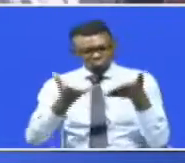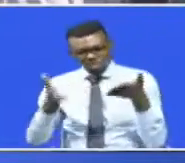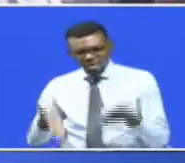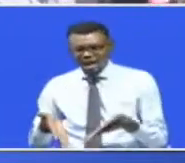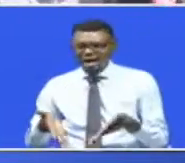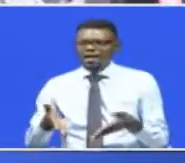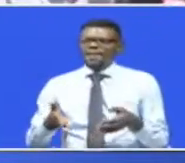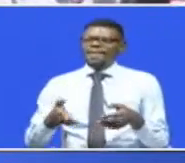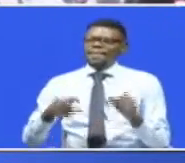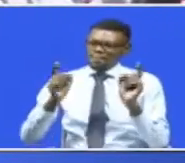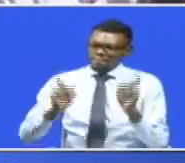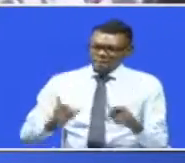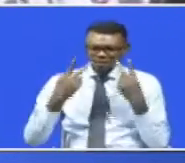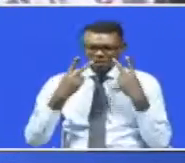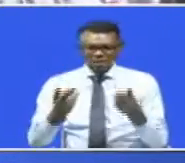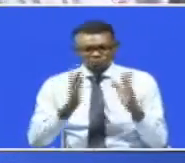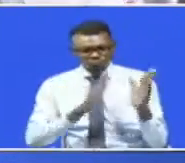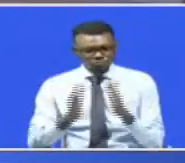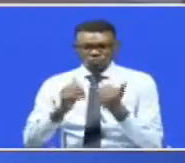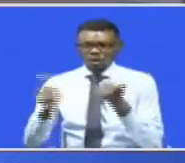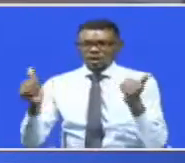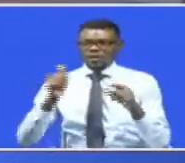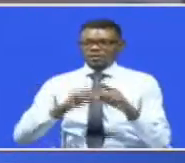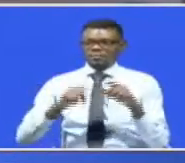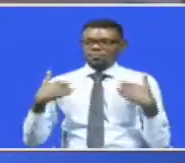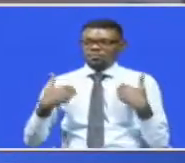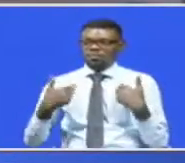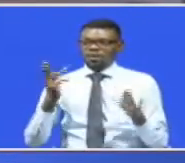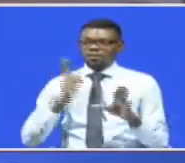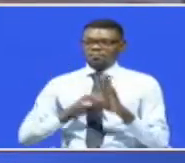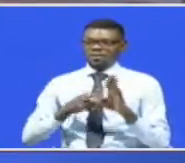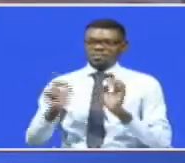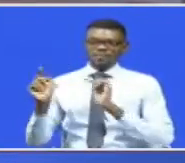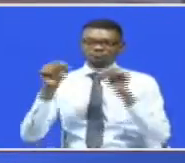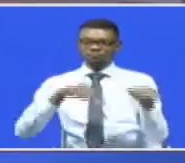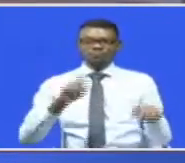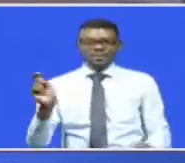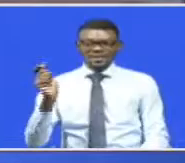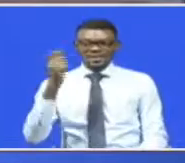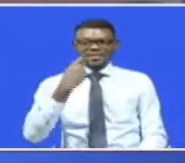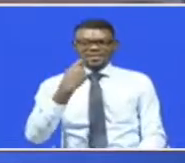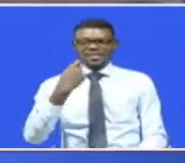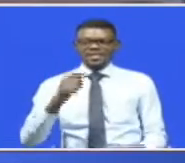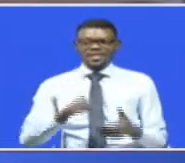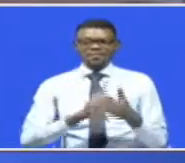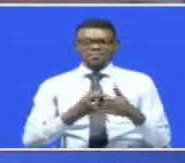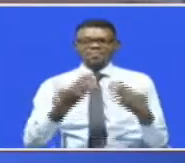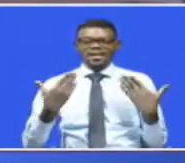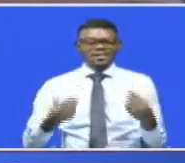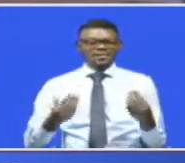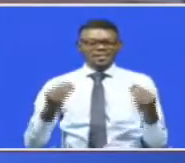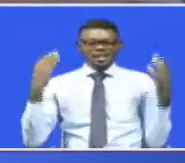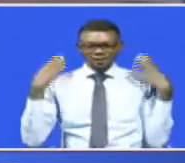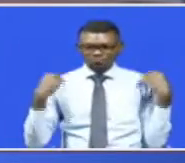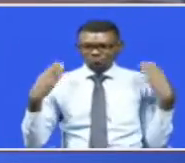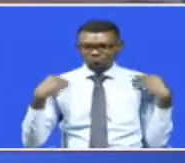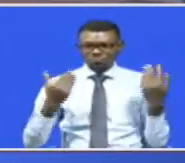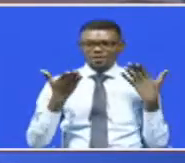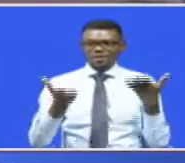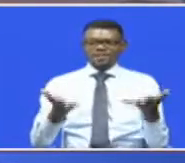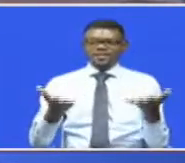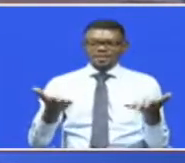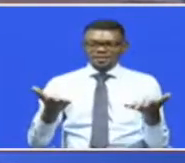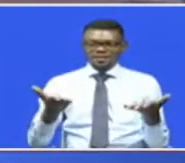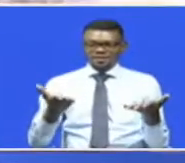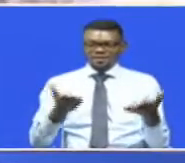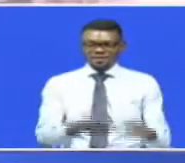well in time, so that when the participants come to Kenya they'll have all of the equipment available for their practices before the